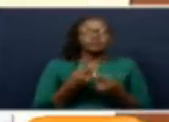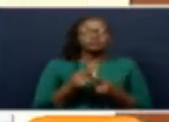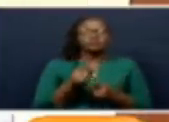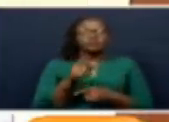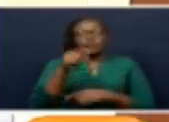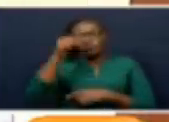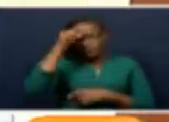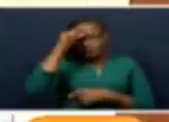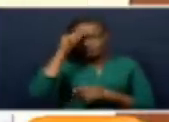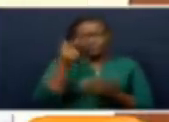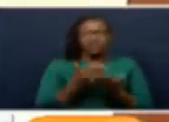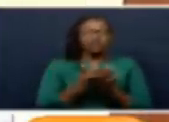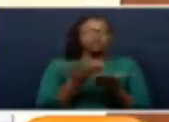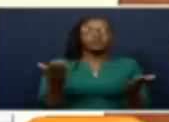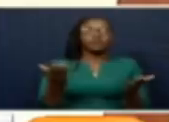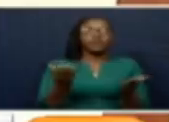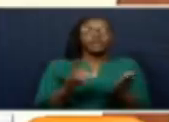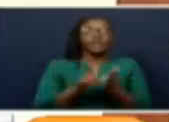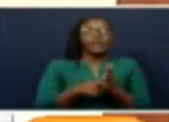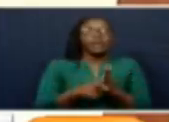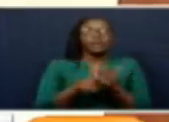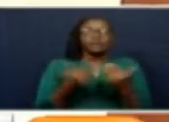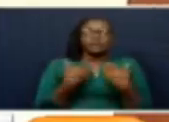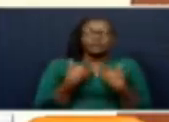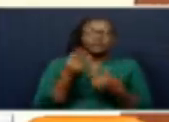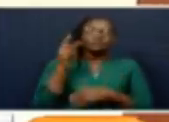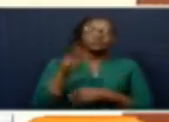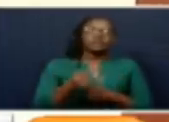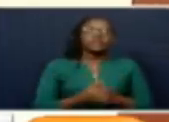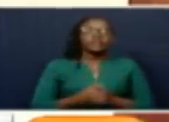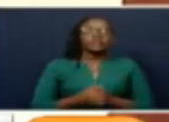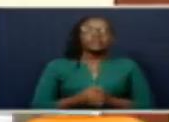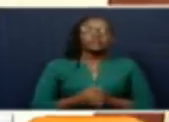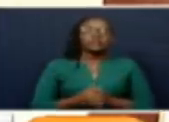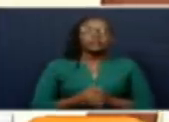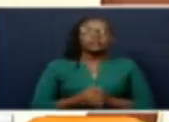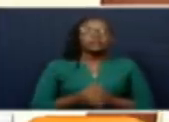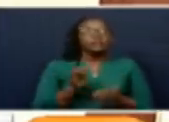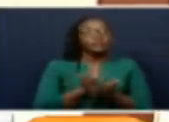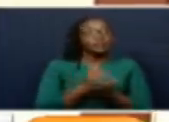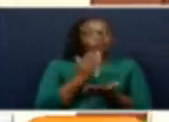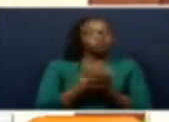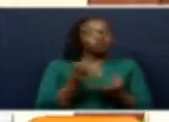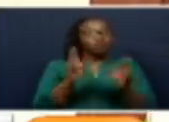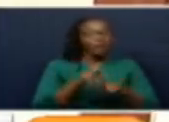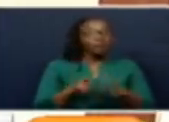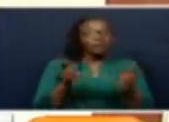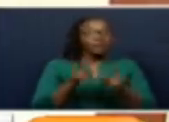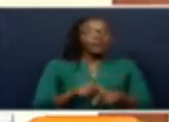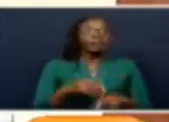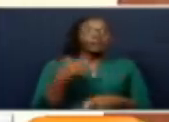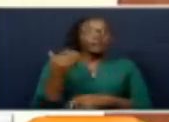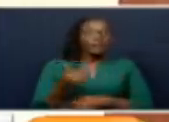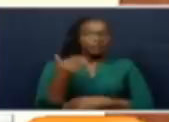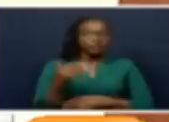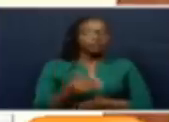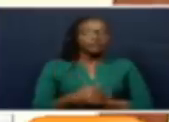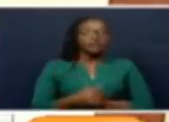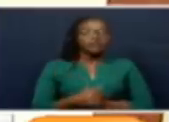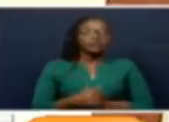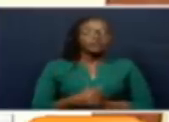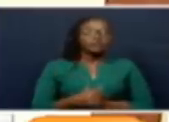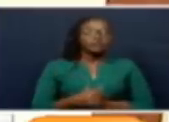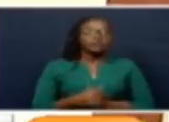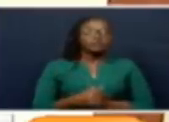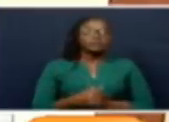kila pahali. So watalala tu, watachoka. And that used to happen and it worked. Yes, yes. No confrontation. Right.